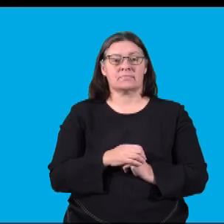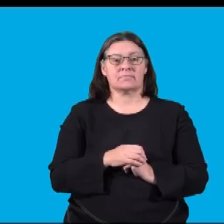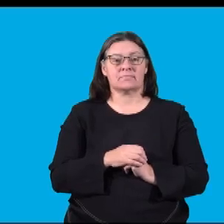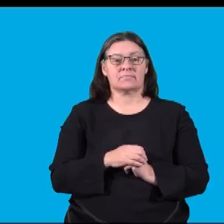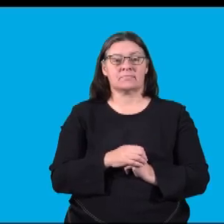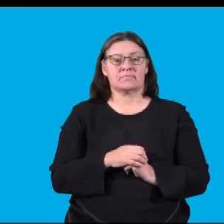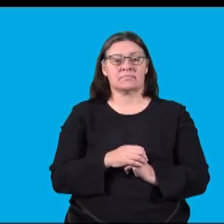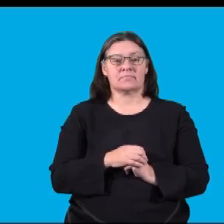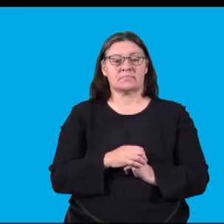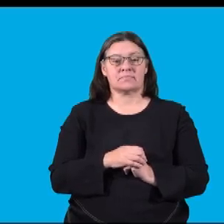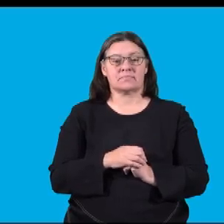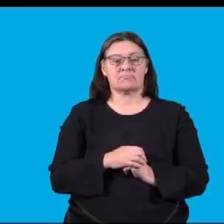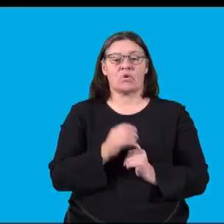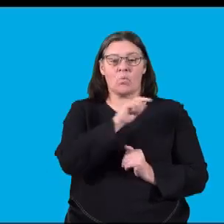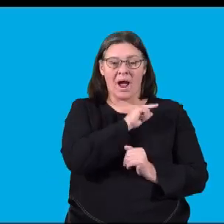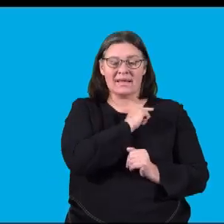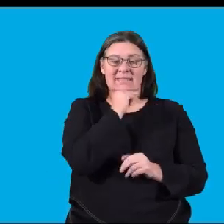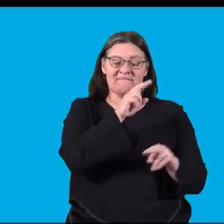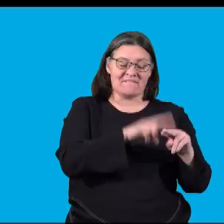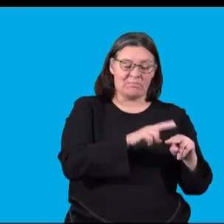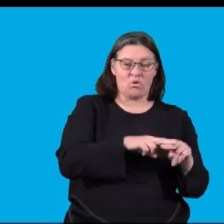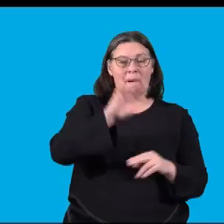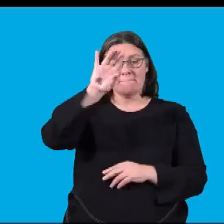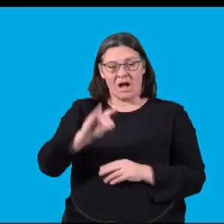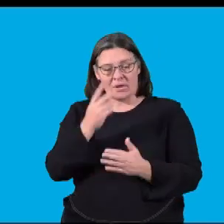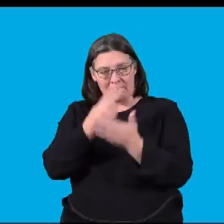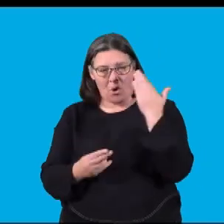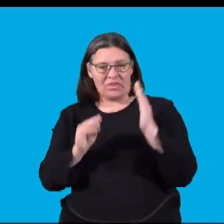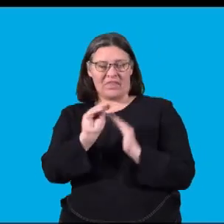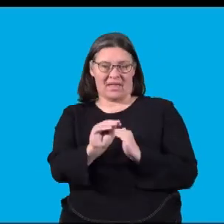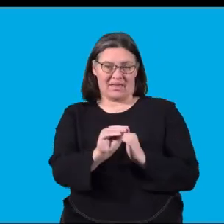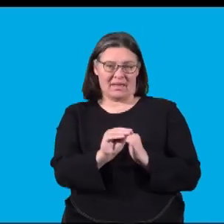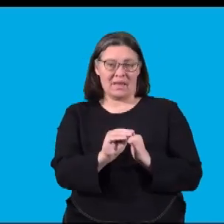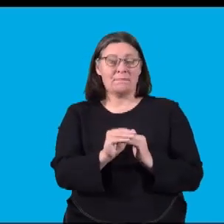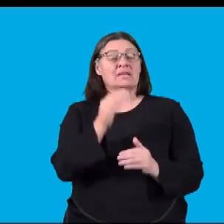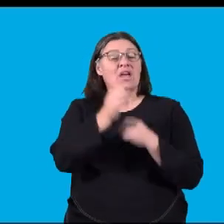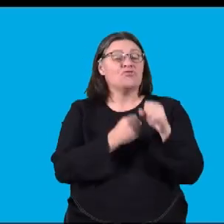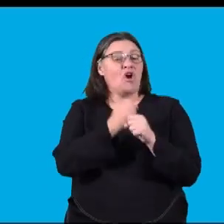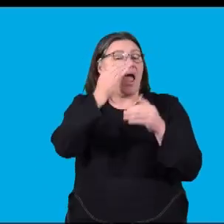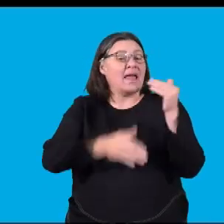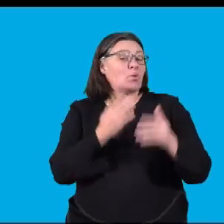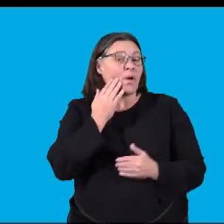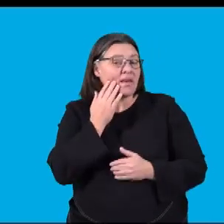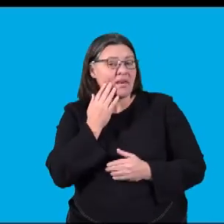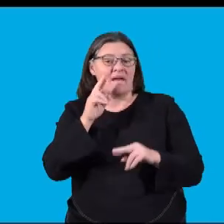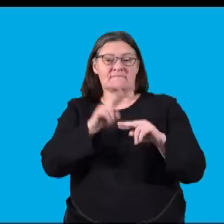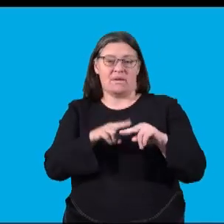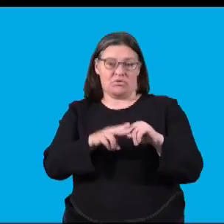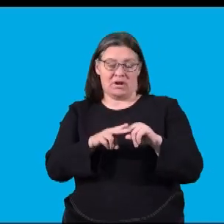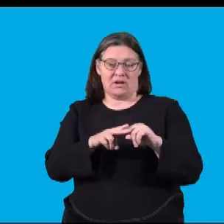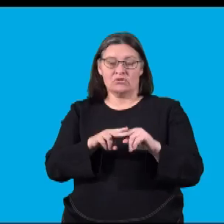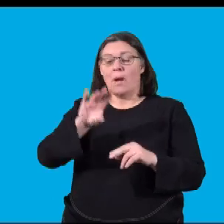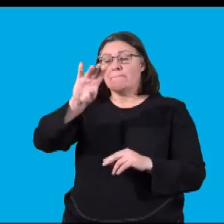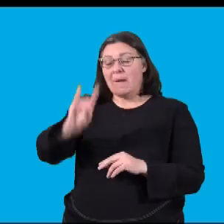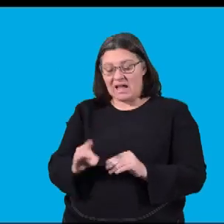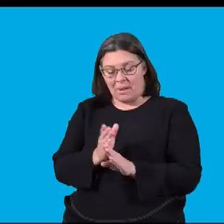the amount includes February and March. We know that the year must end in February. So already we know that